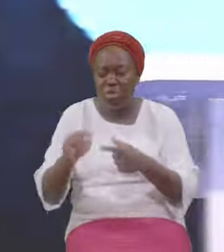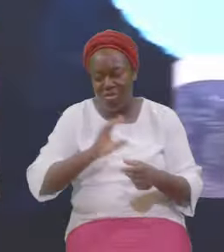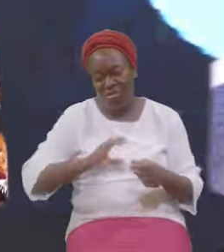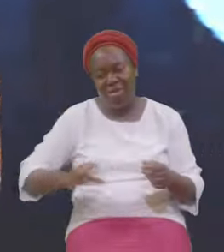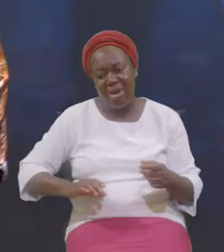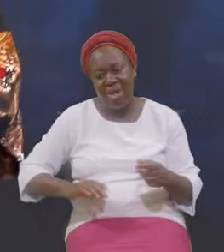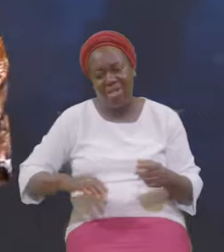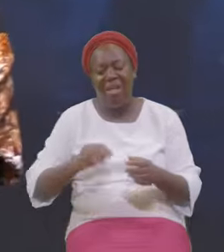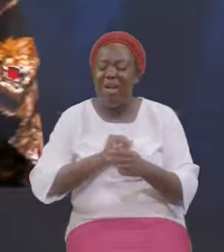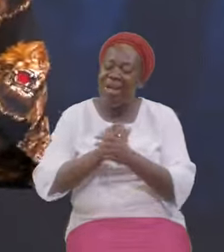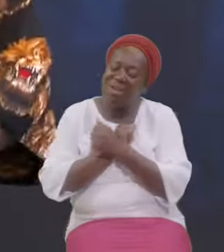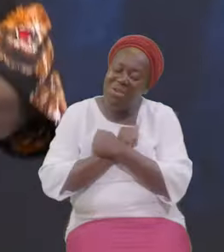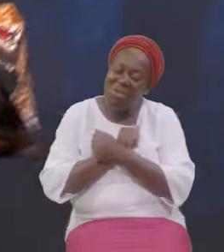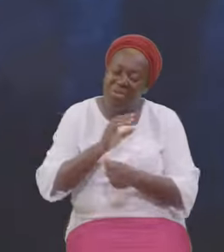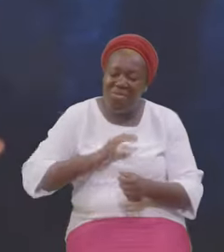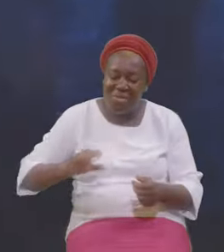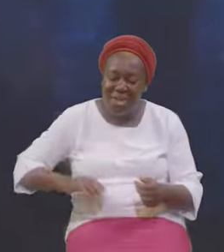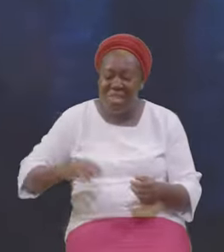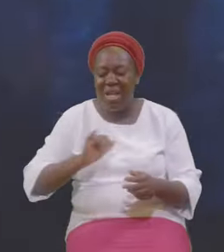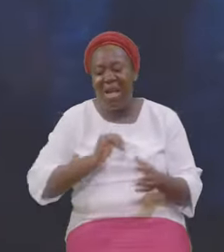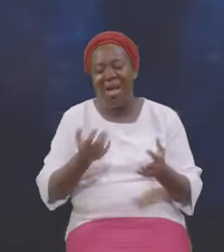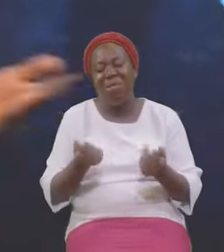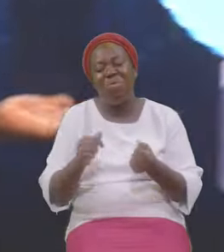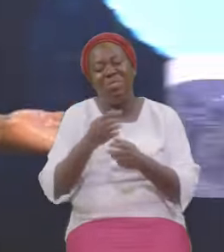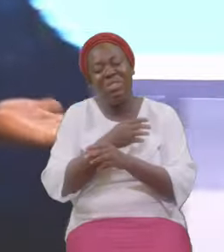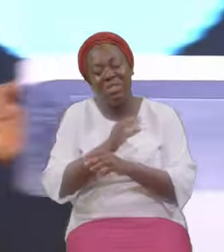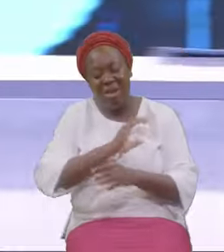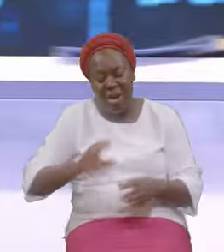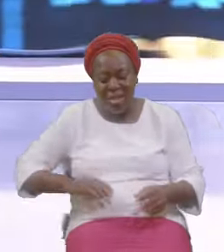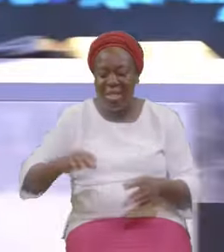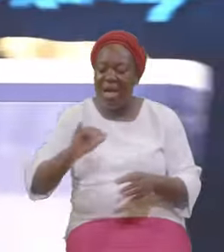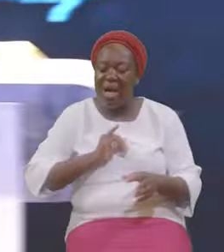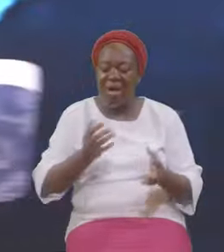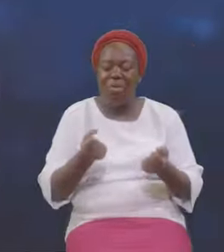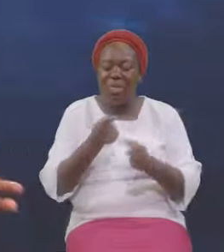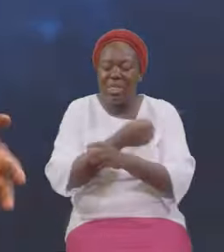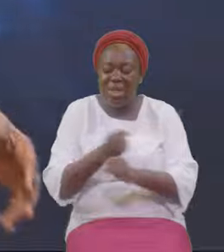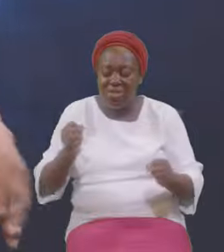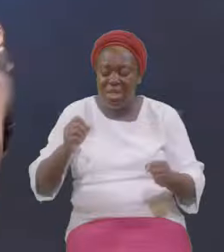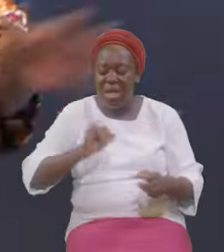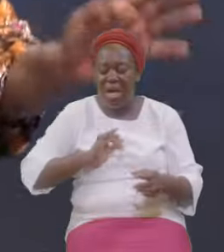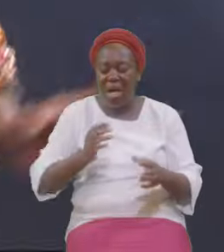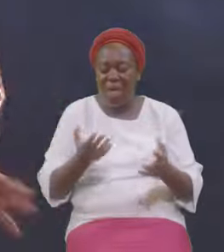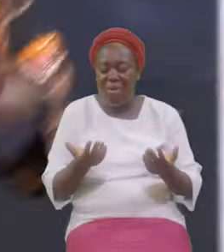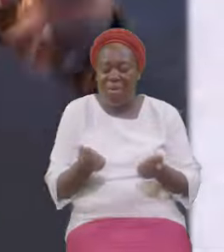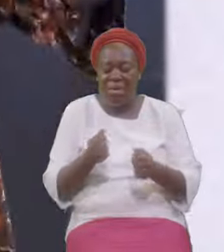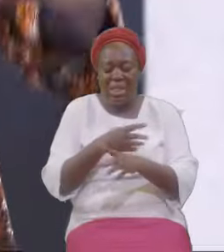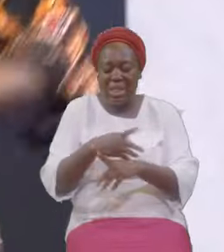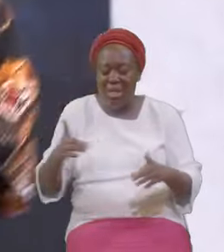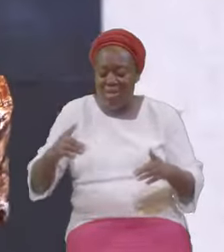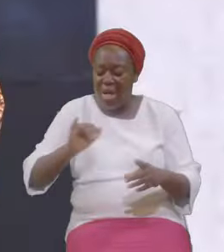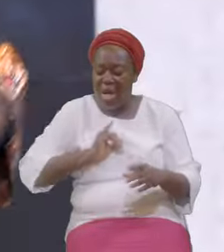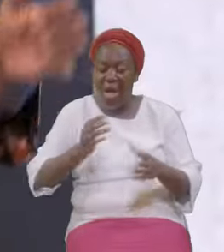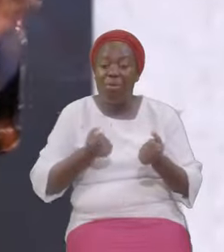I want Christ. I want salvation. I want deliverance. I want healing. I want his goodness. Running